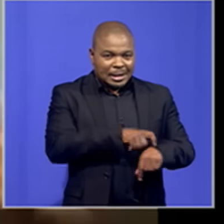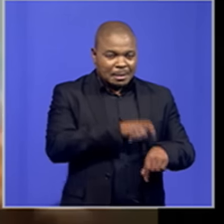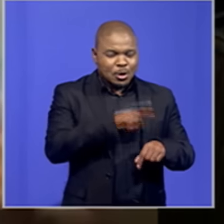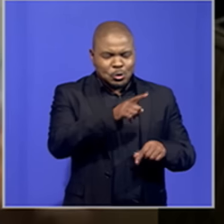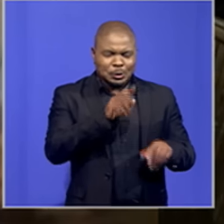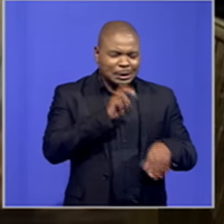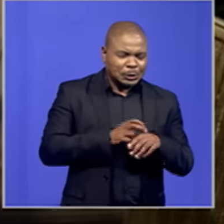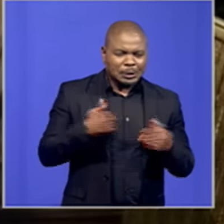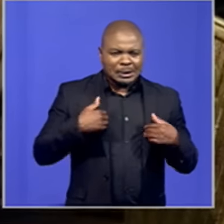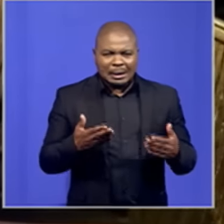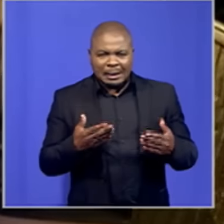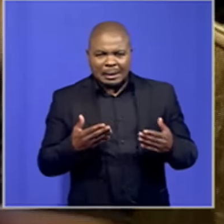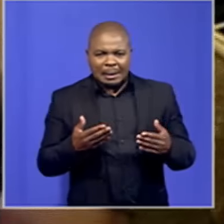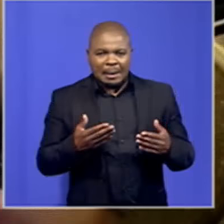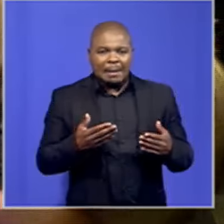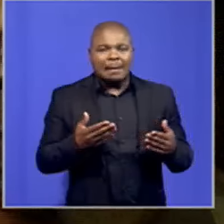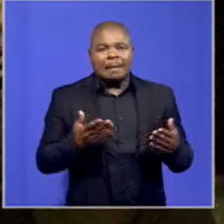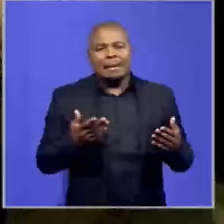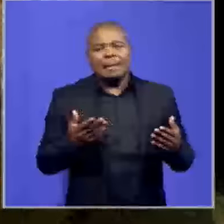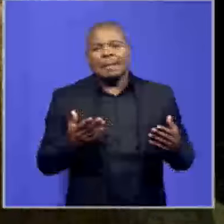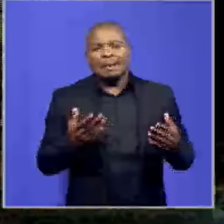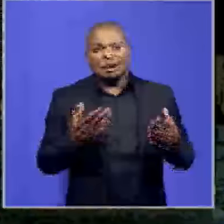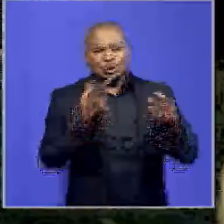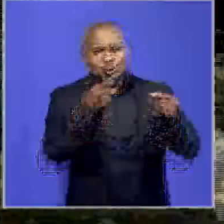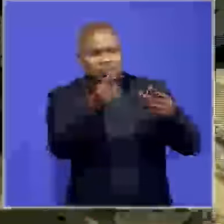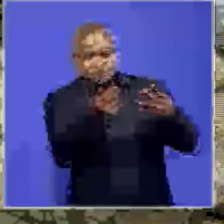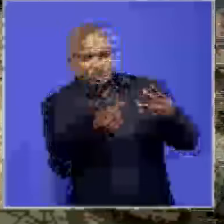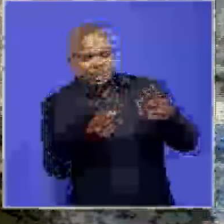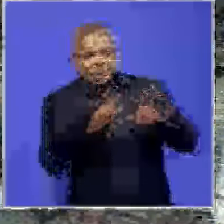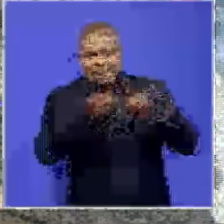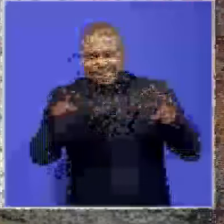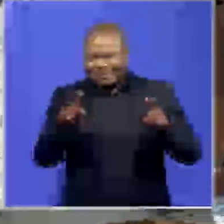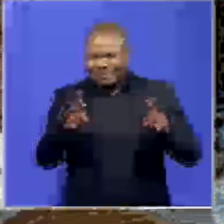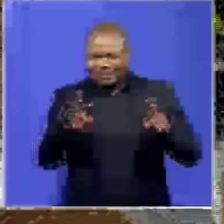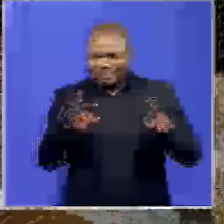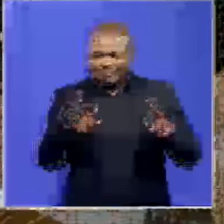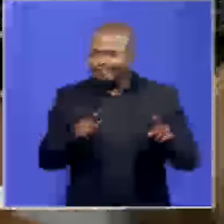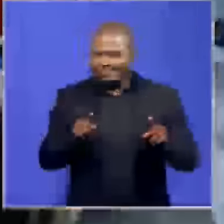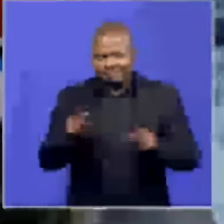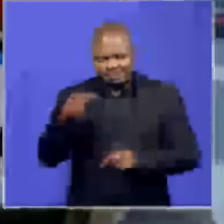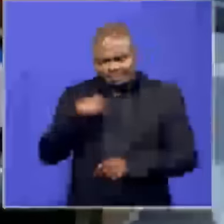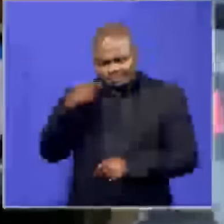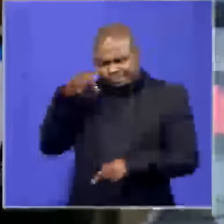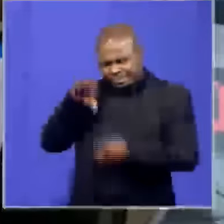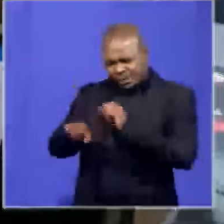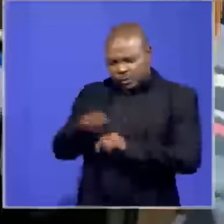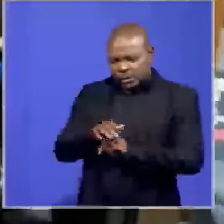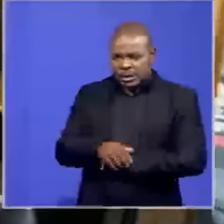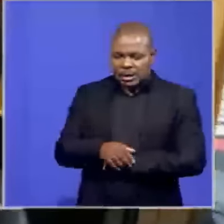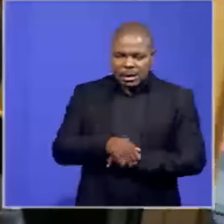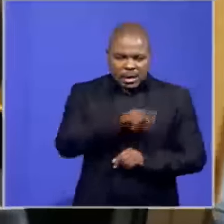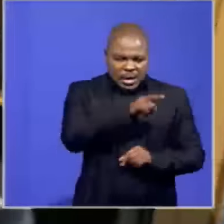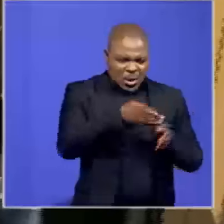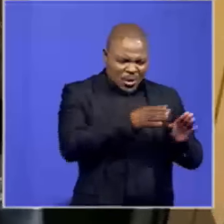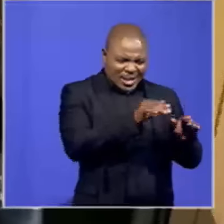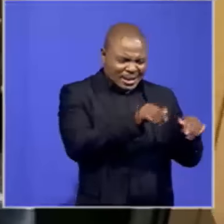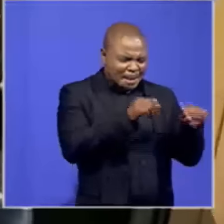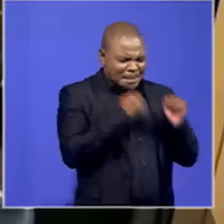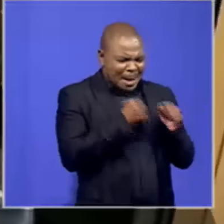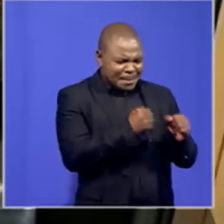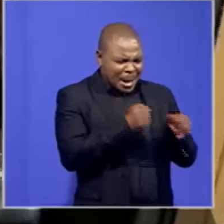o mole re lemoga gore okay be go simolola e fokotsega e nna gore